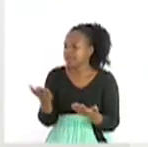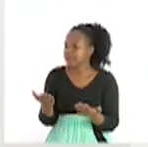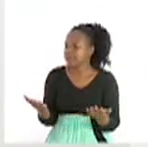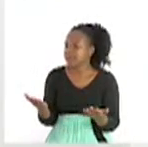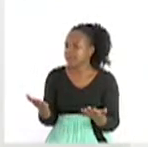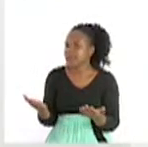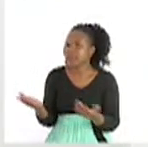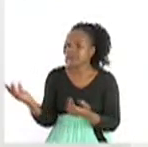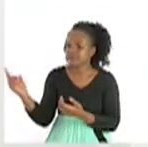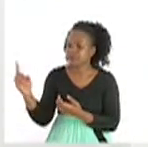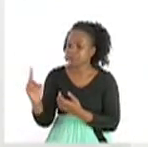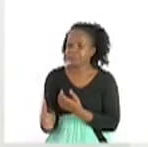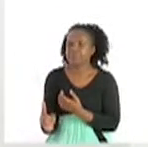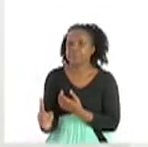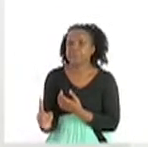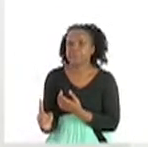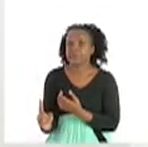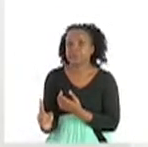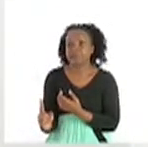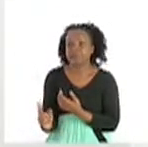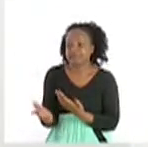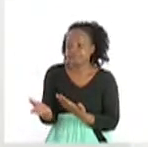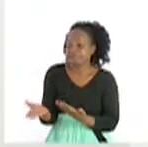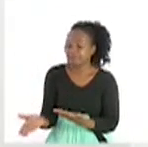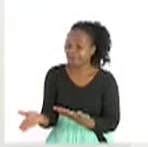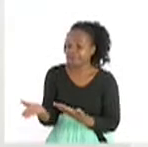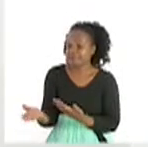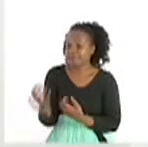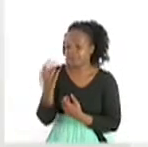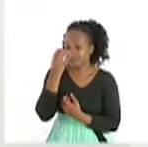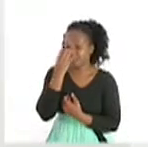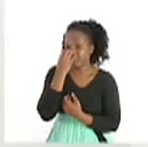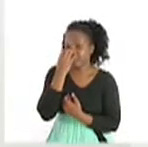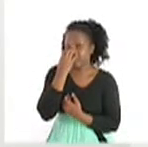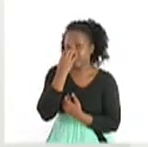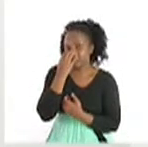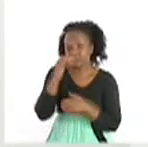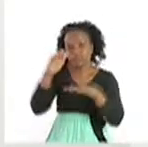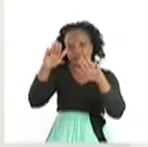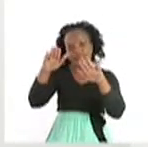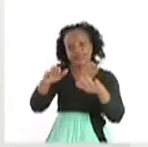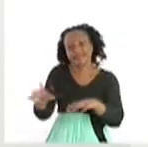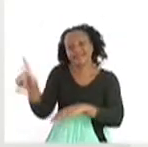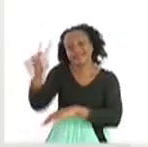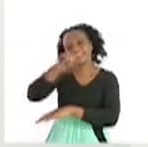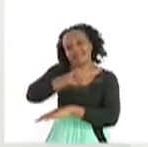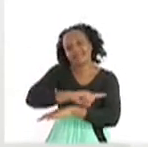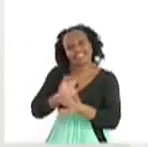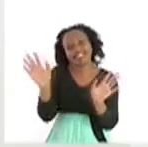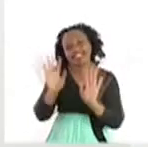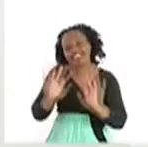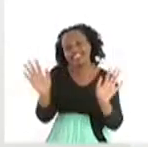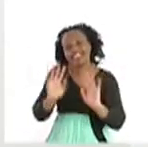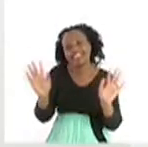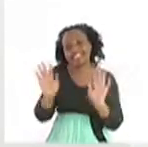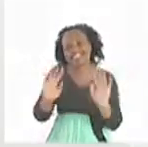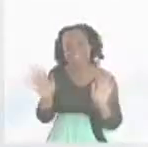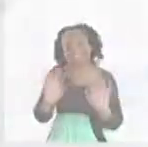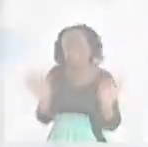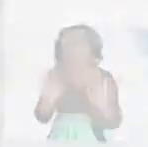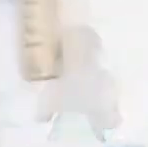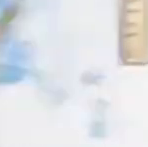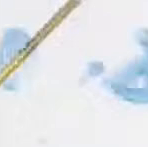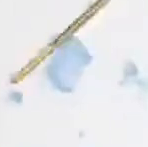you? There comes Zoshi. Have a blessed day. Goodbye.